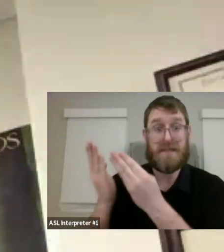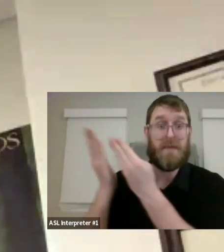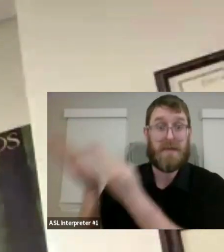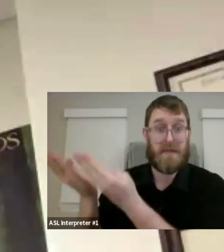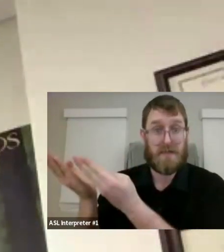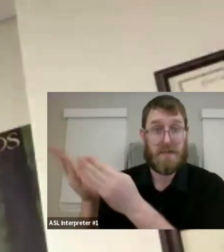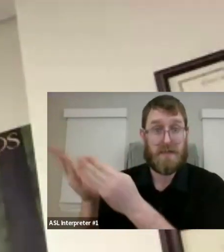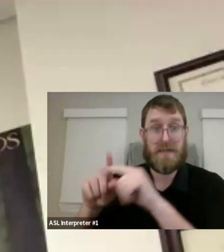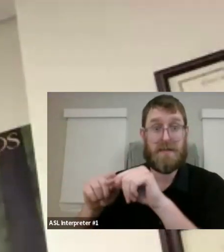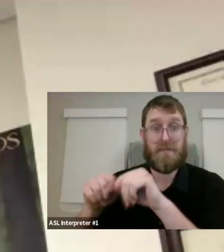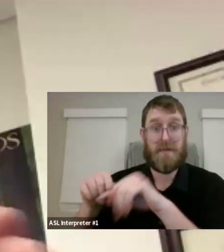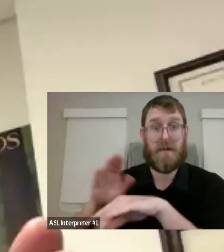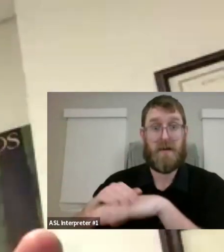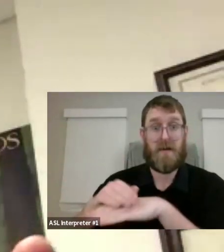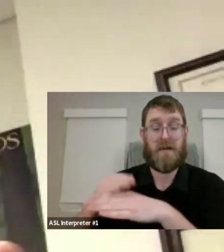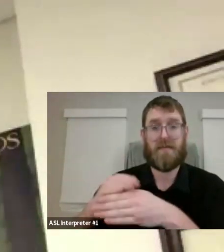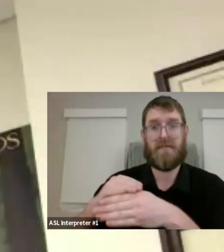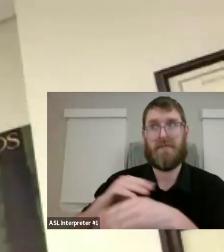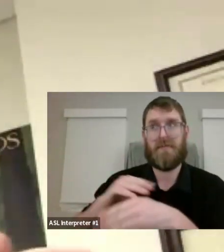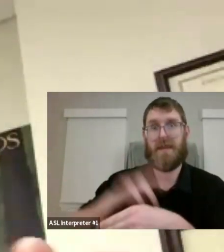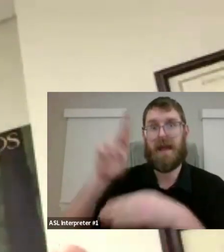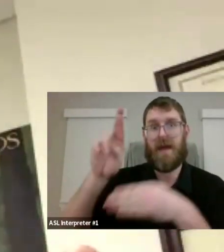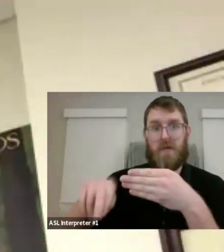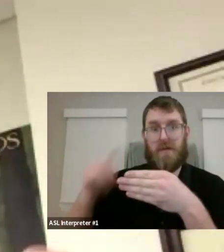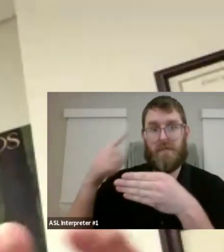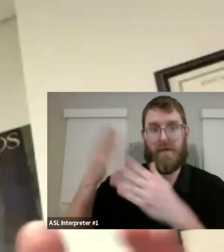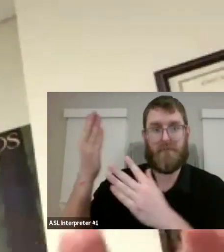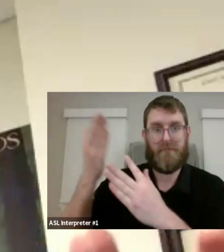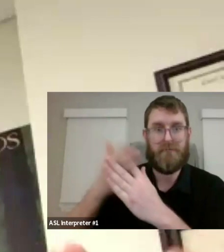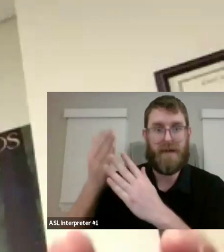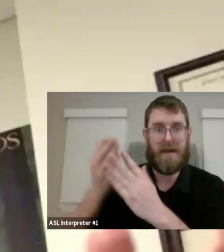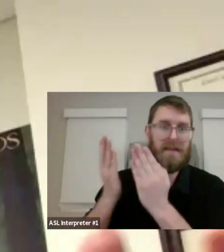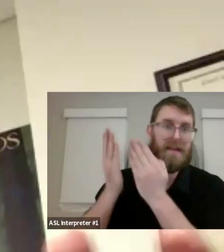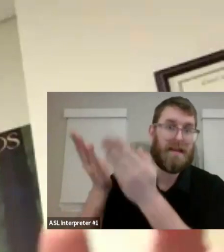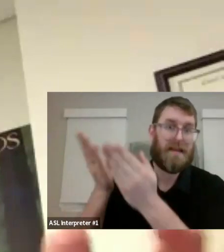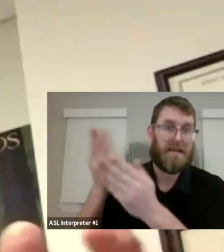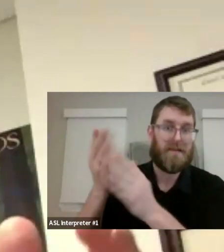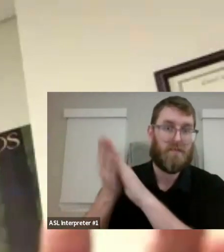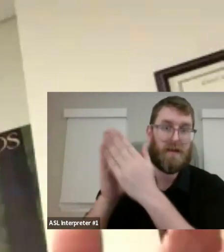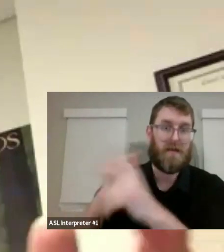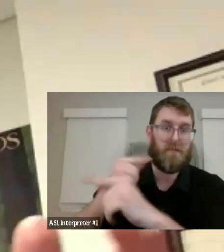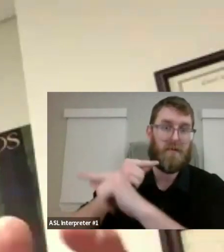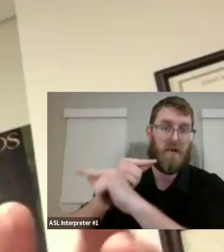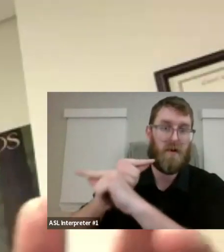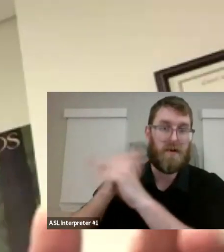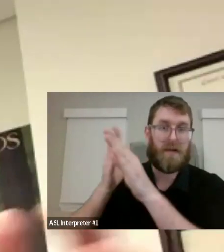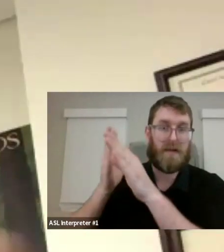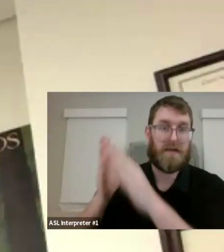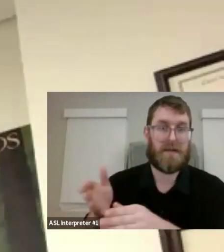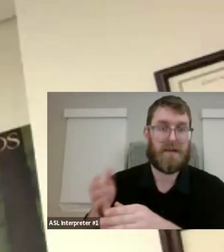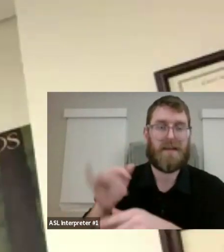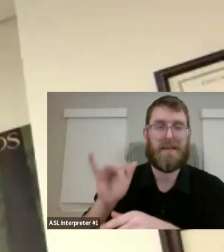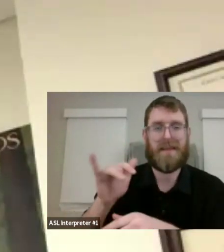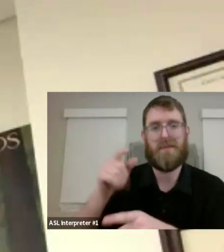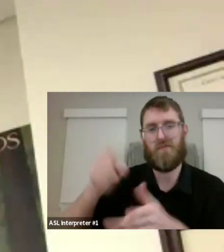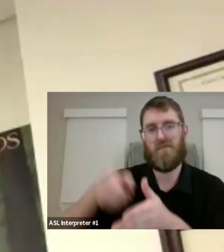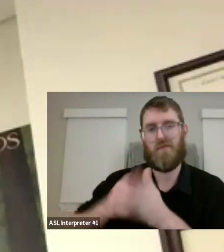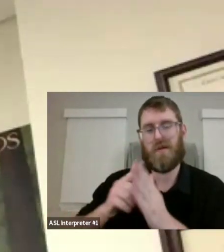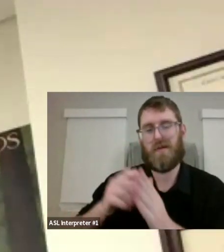pending outcome of final guardianship, which of course is the usual 8-month, 6-month case.